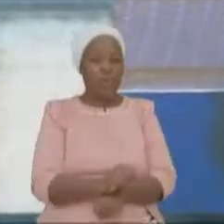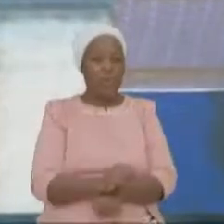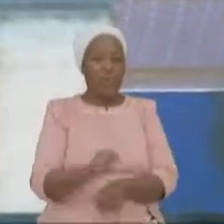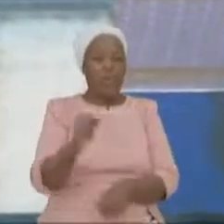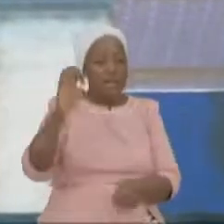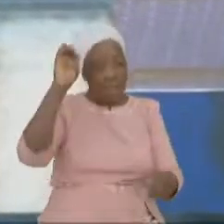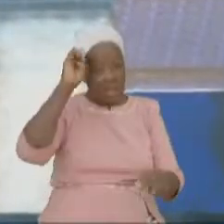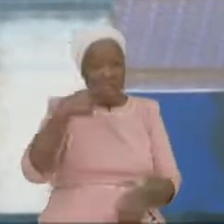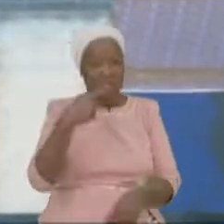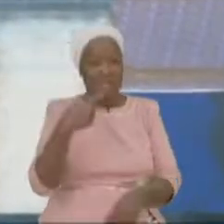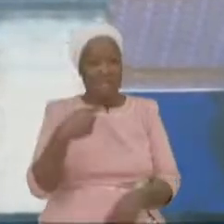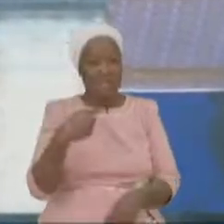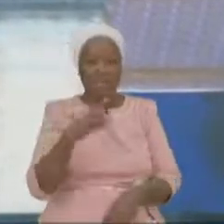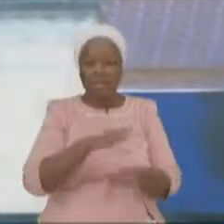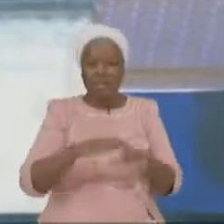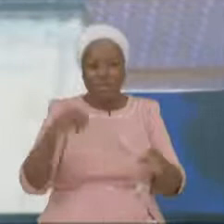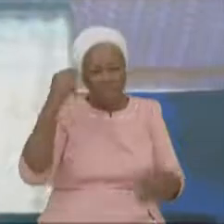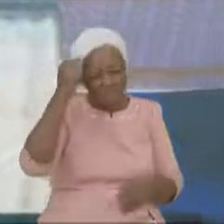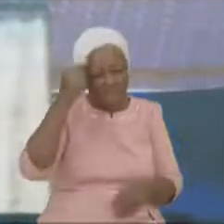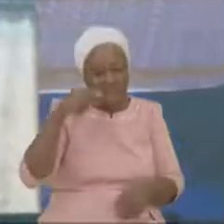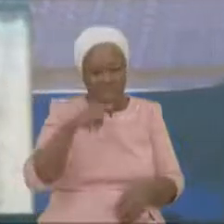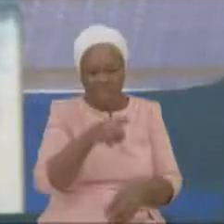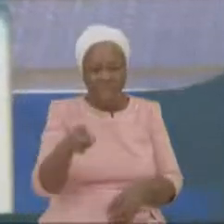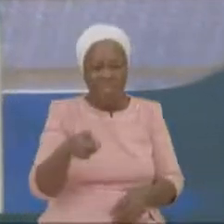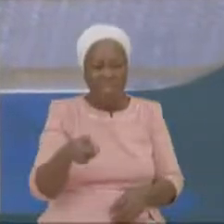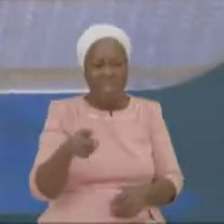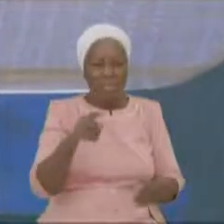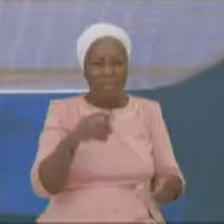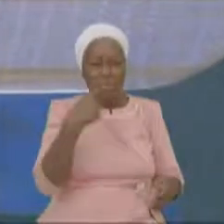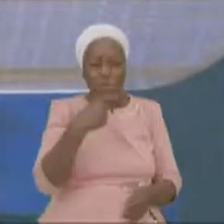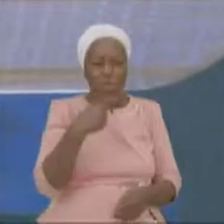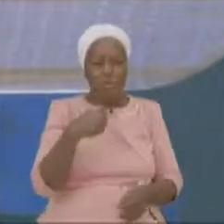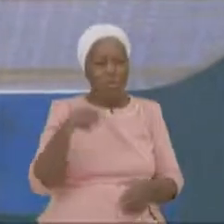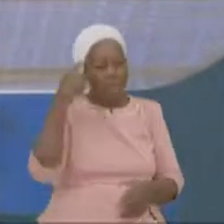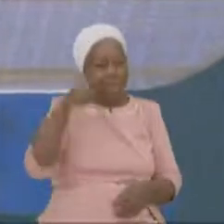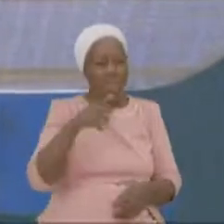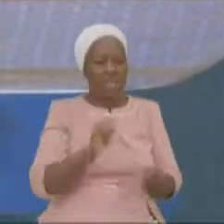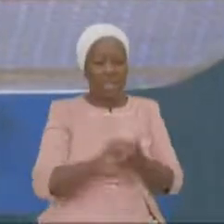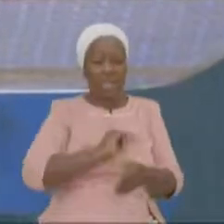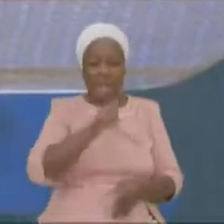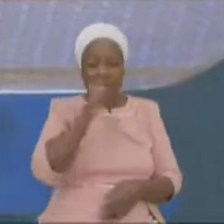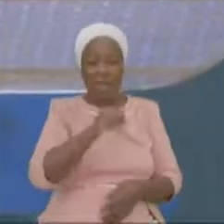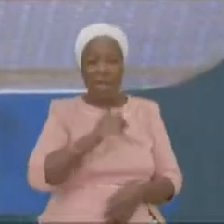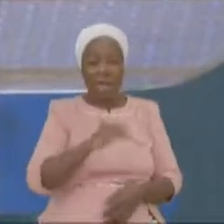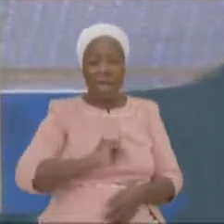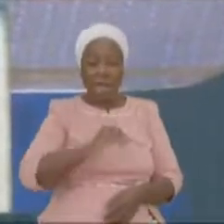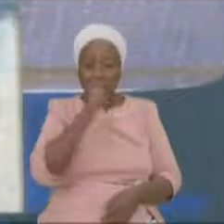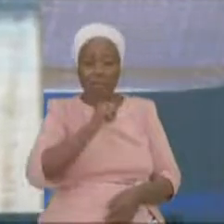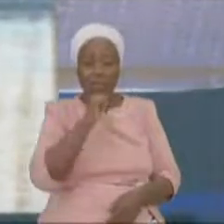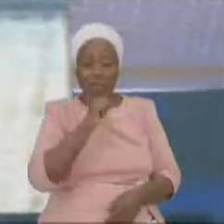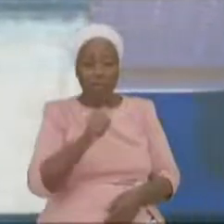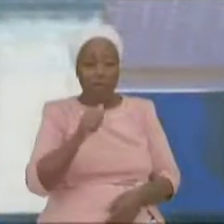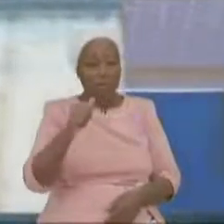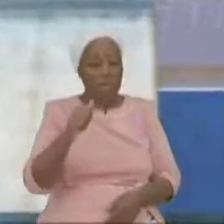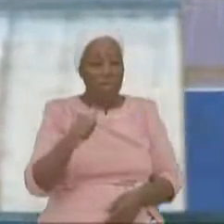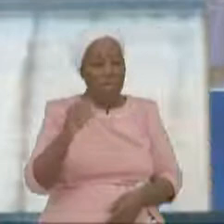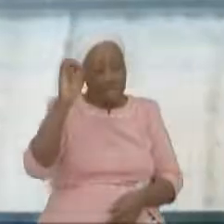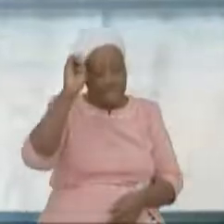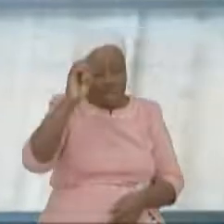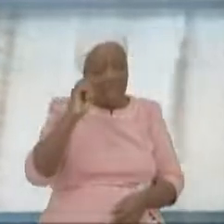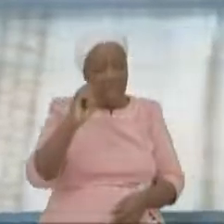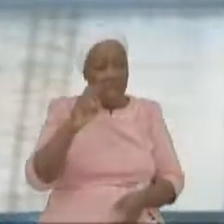said, whom think ye that I am? I am not he, but behold,